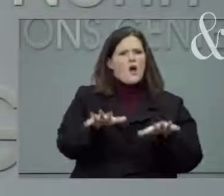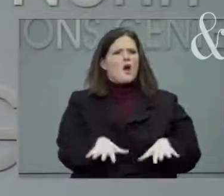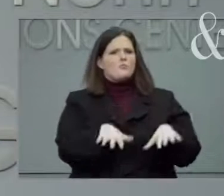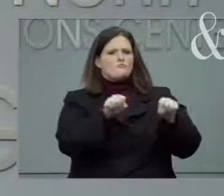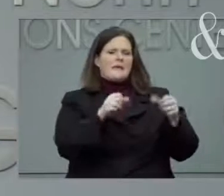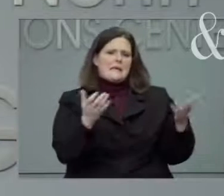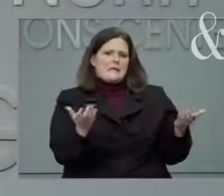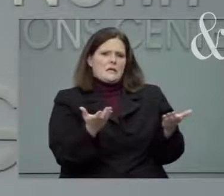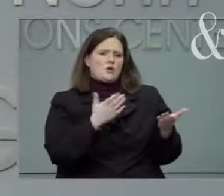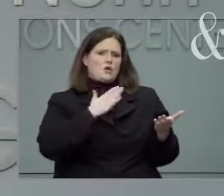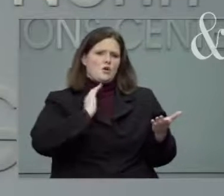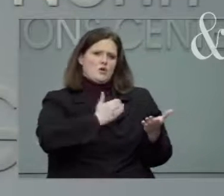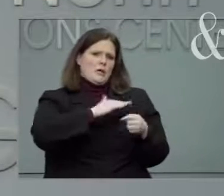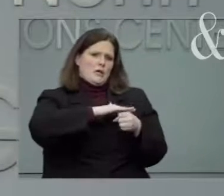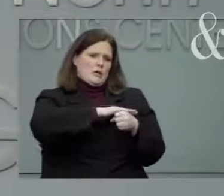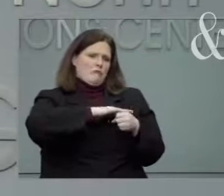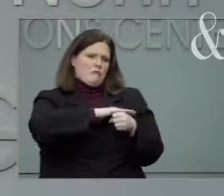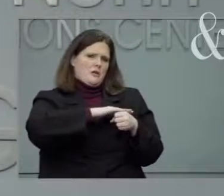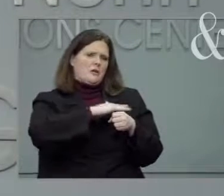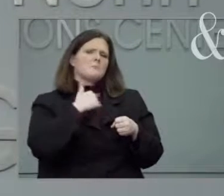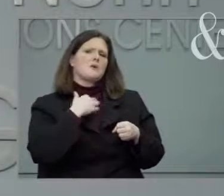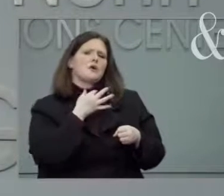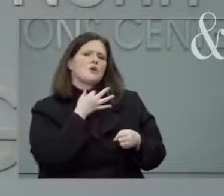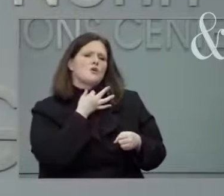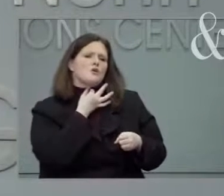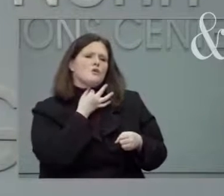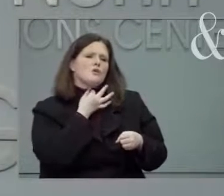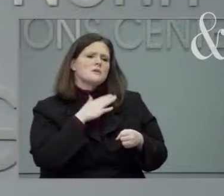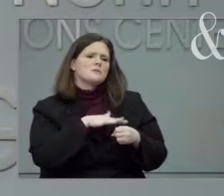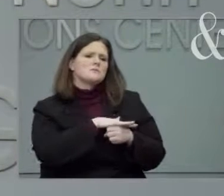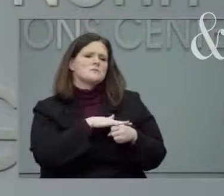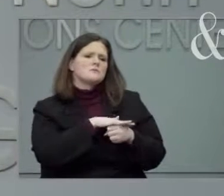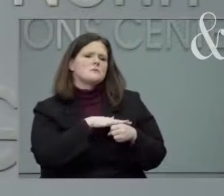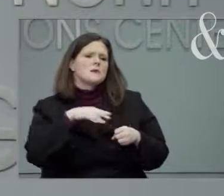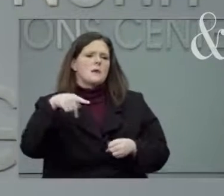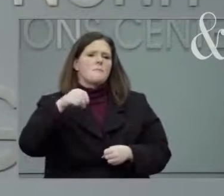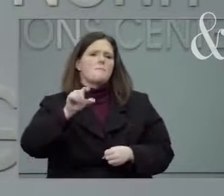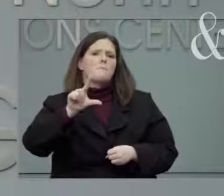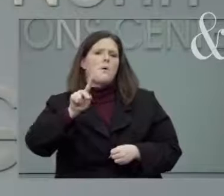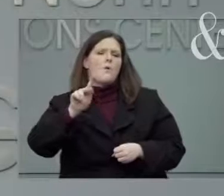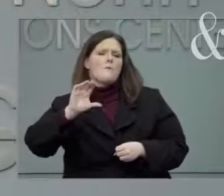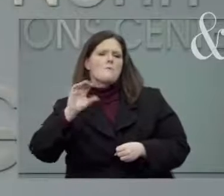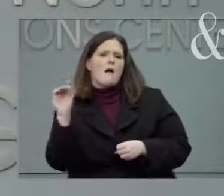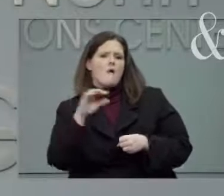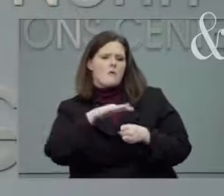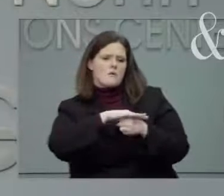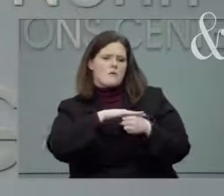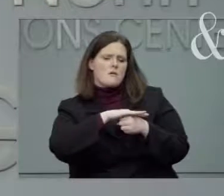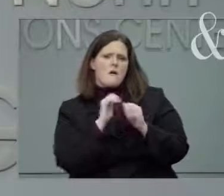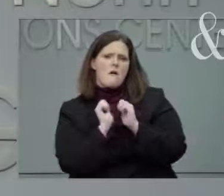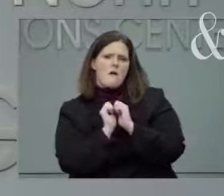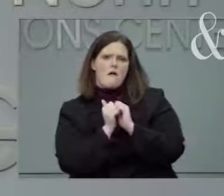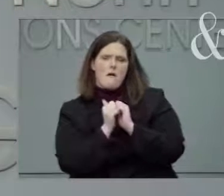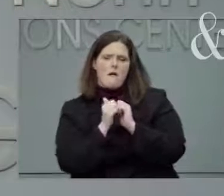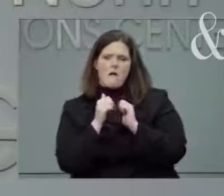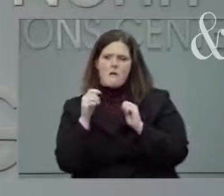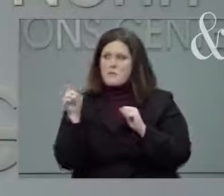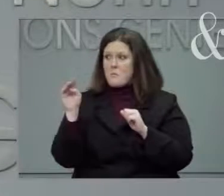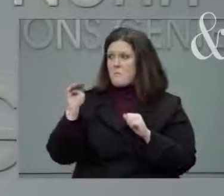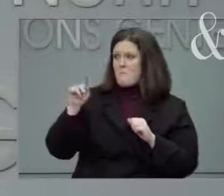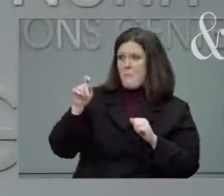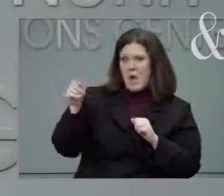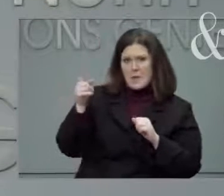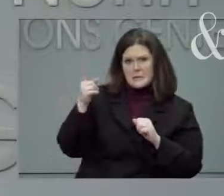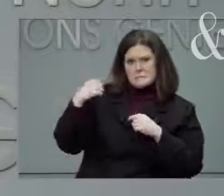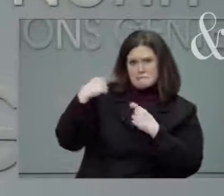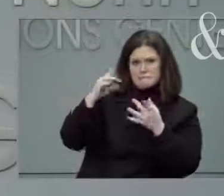Could you speak to how soon this could take place? They're in talks at this point. Got Mike Sprayberry here, so we'll